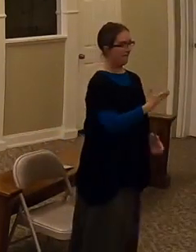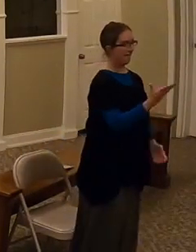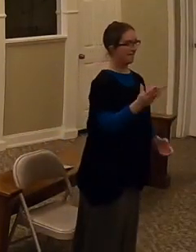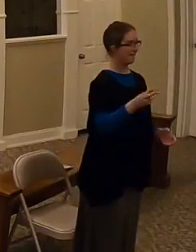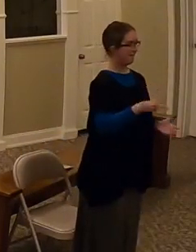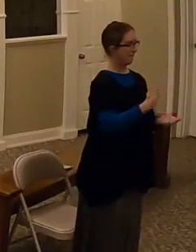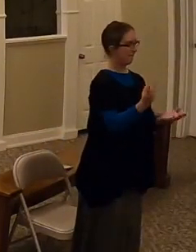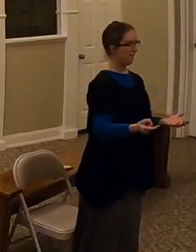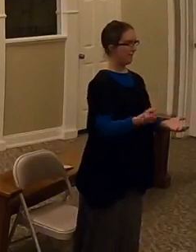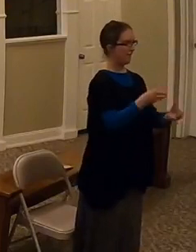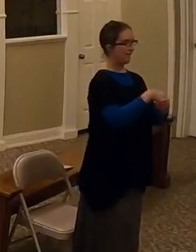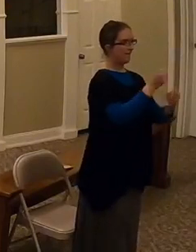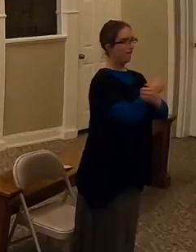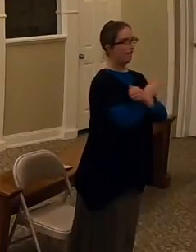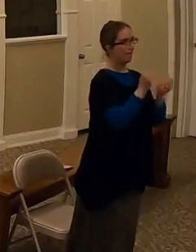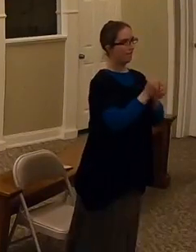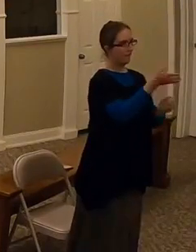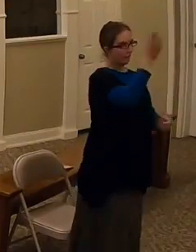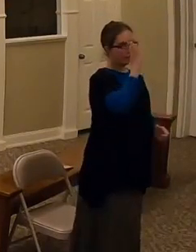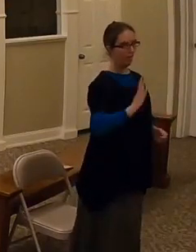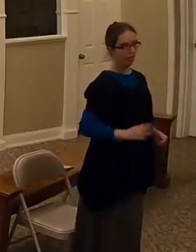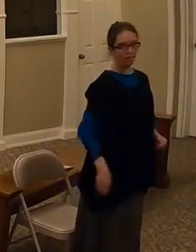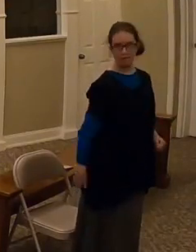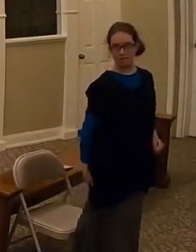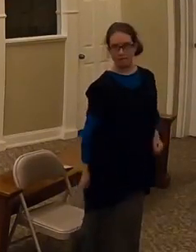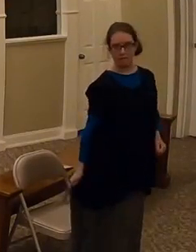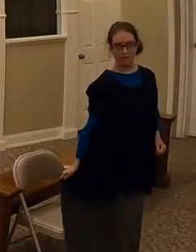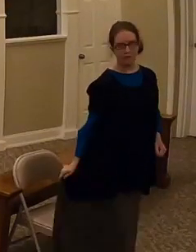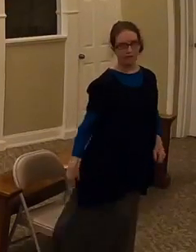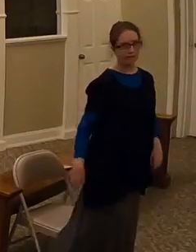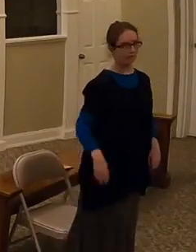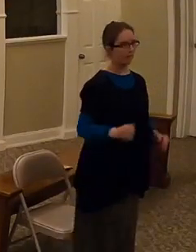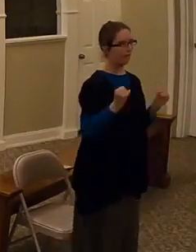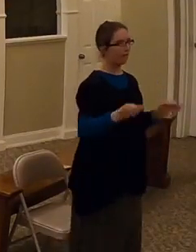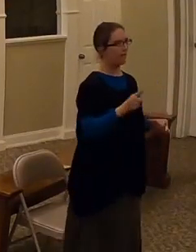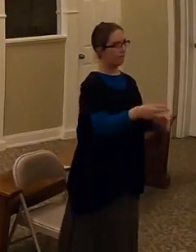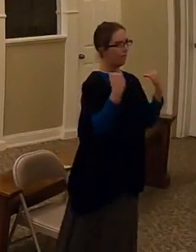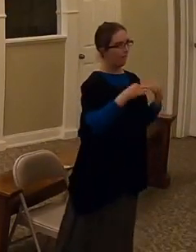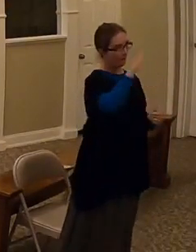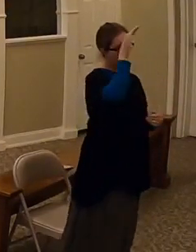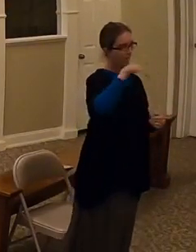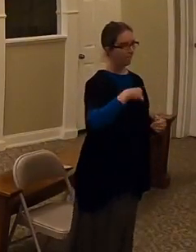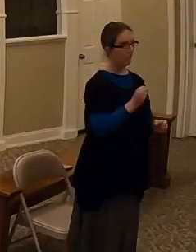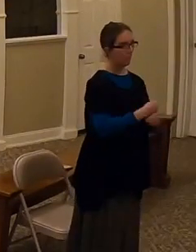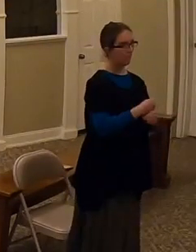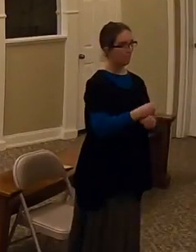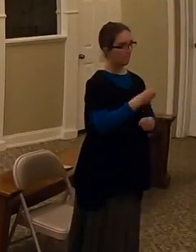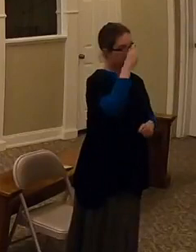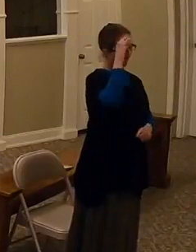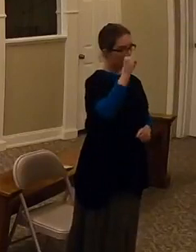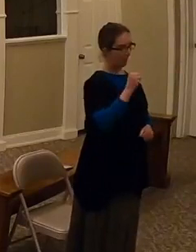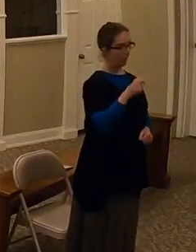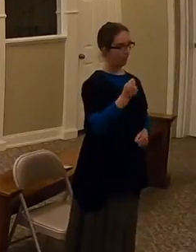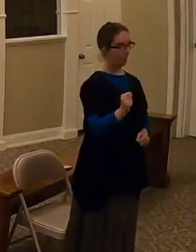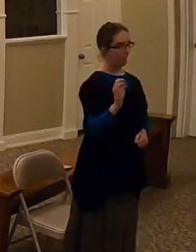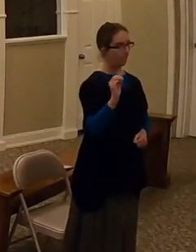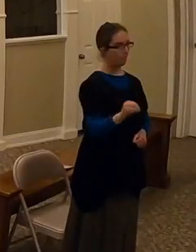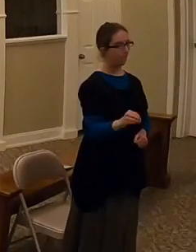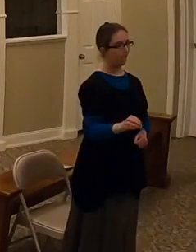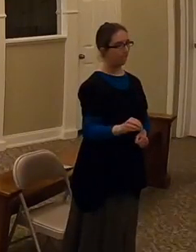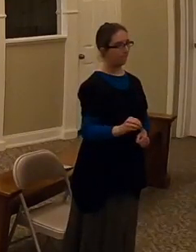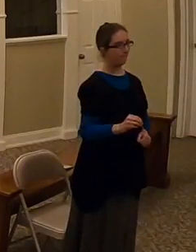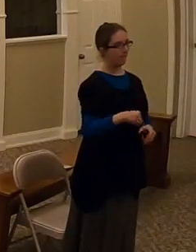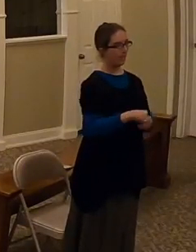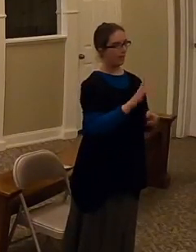to fall in love with God. Come on. If you have never made him the fixed point in